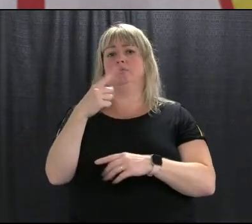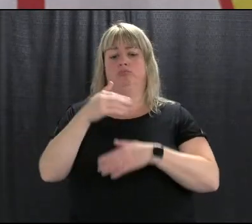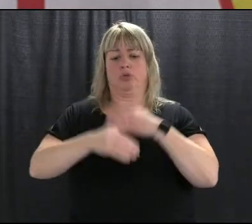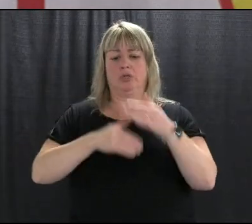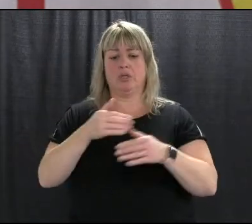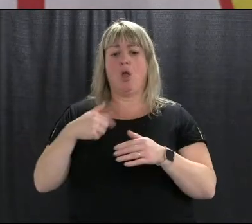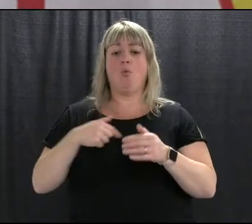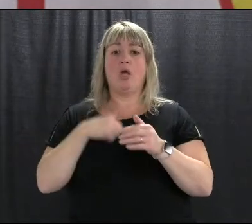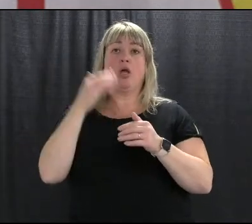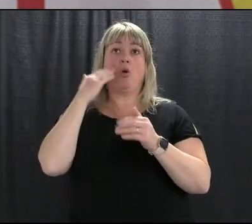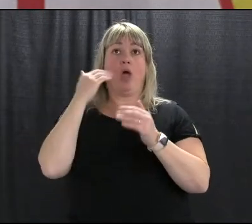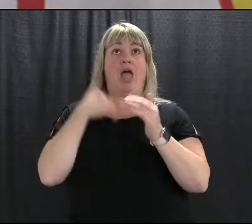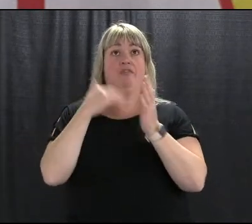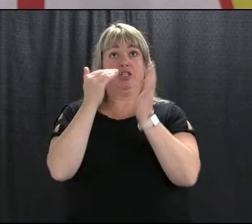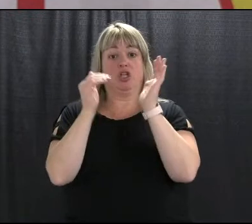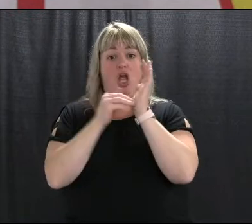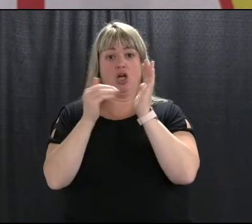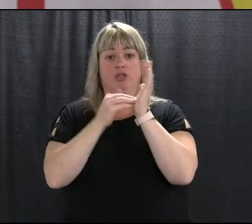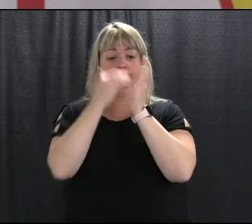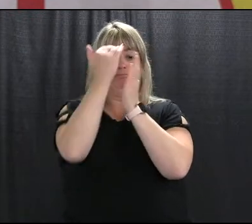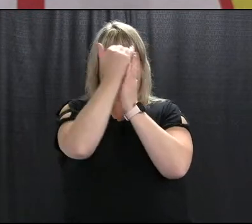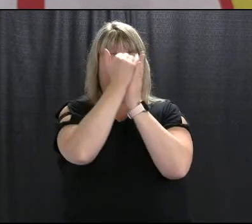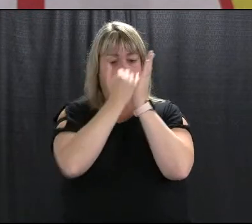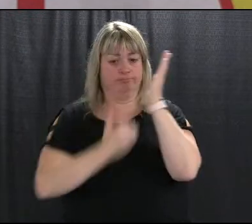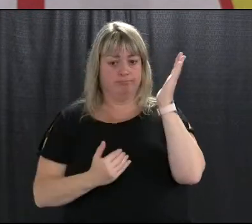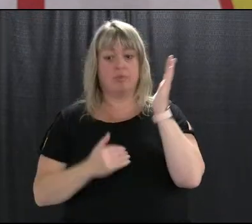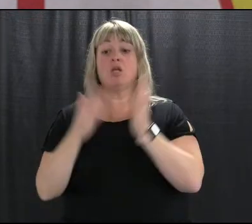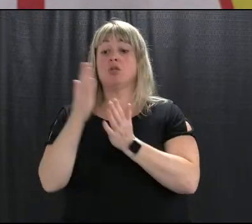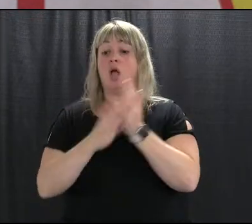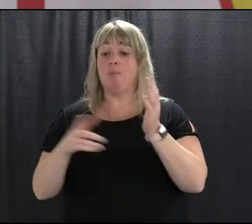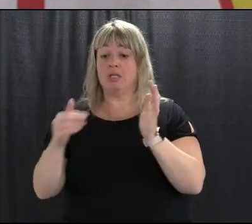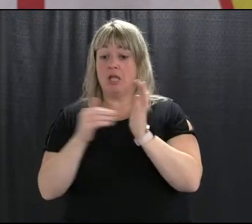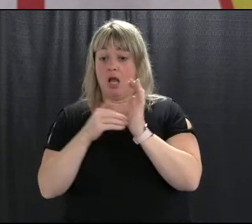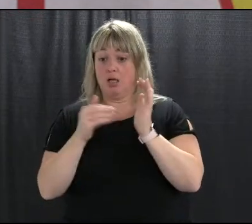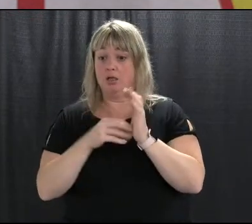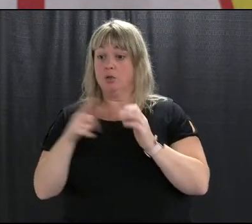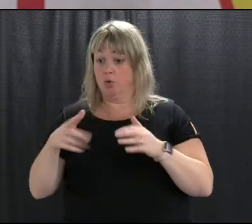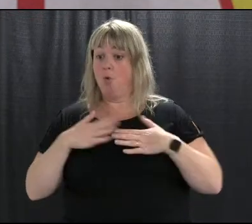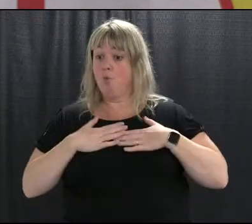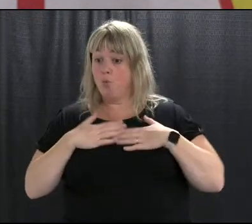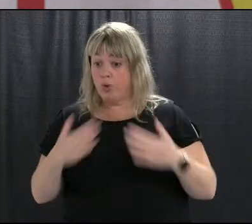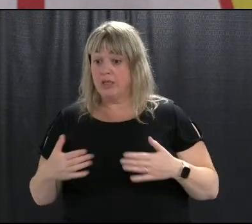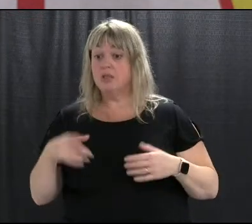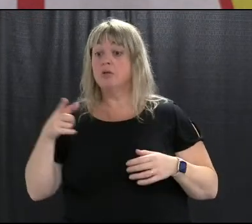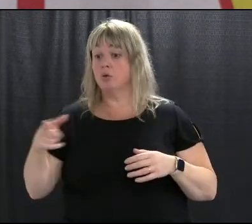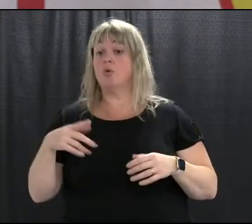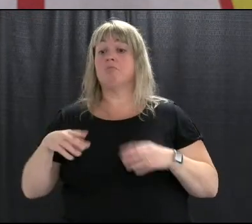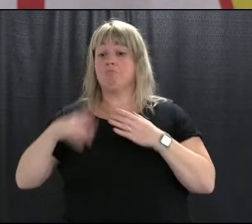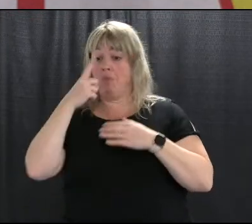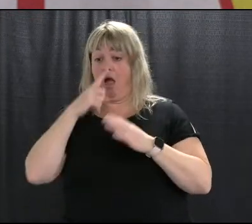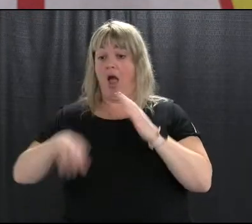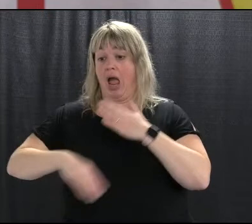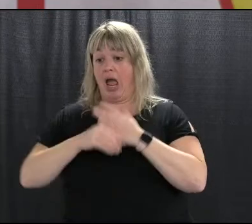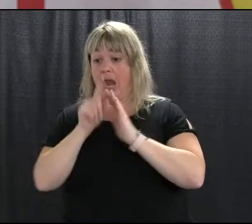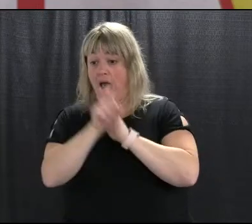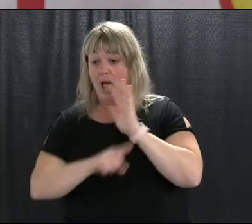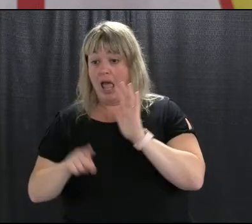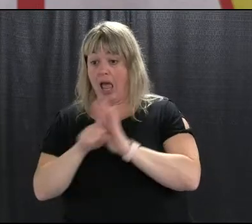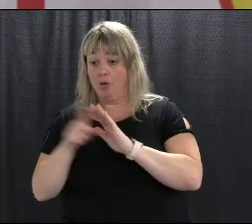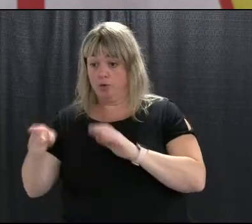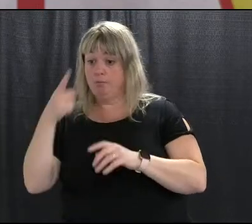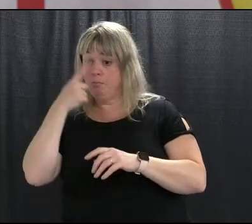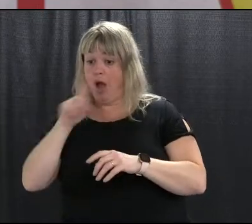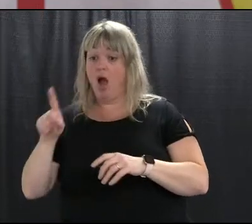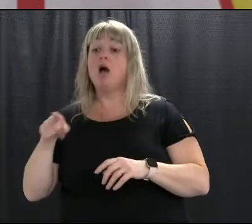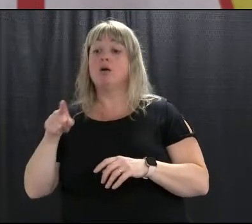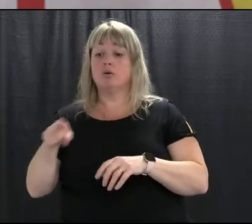health professionals that are ready, willing, and able to provide additional hours